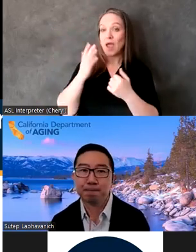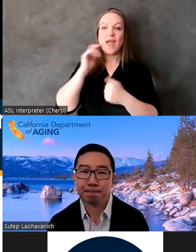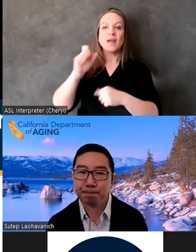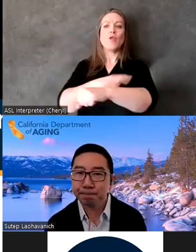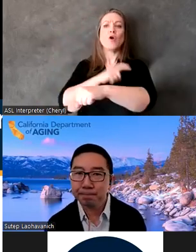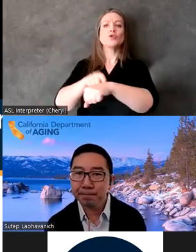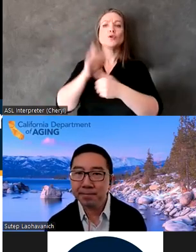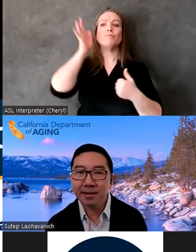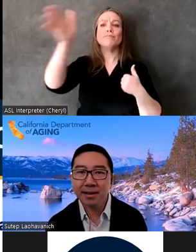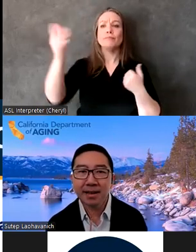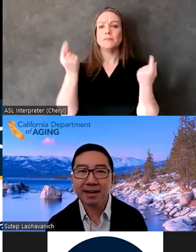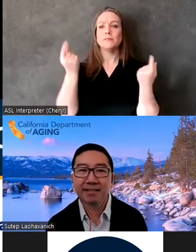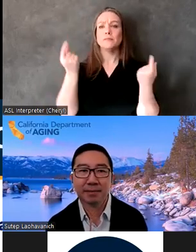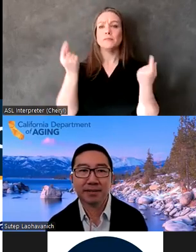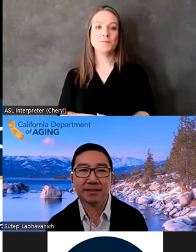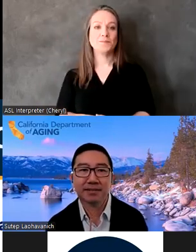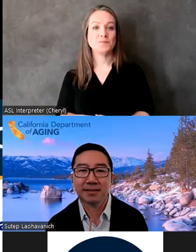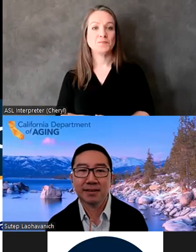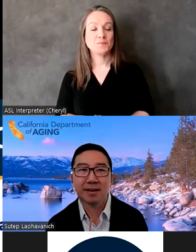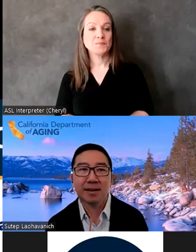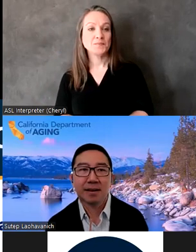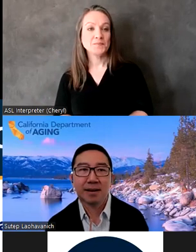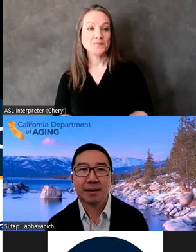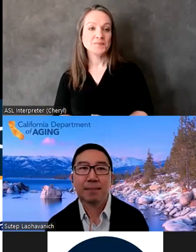year. And next slide, please.